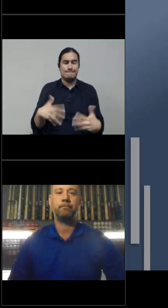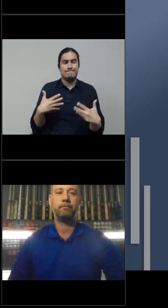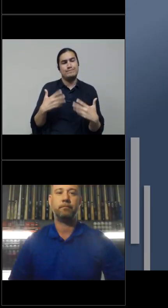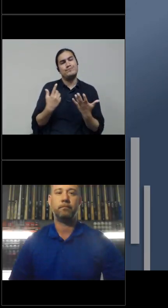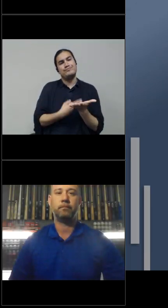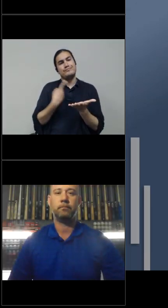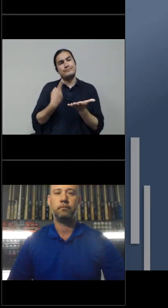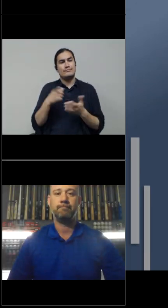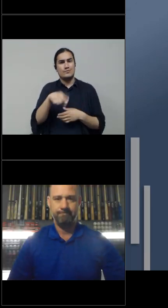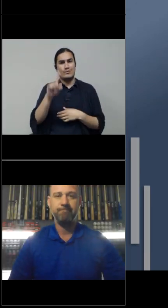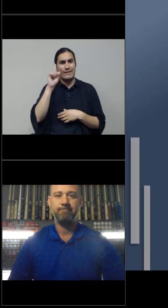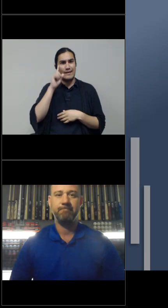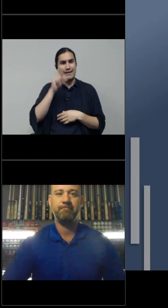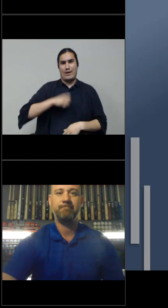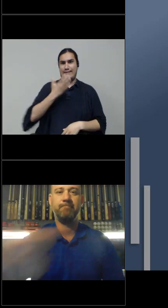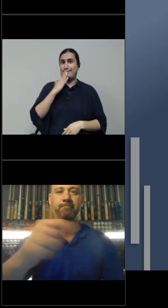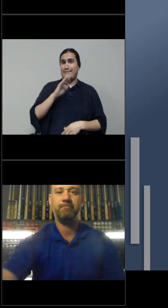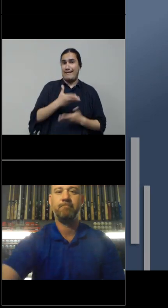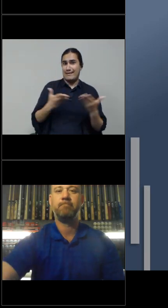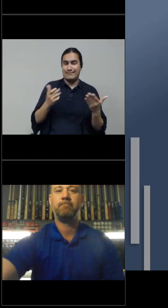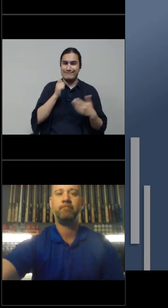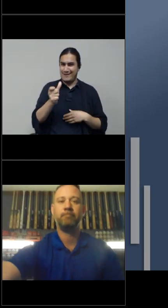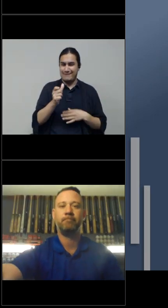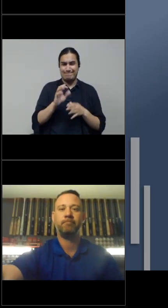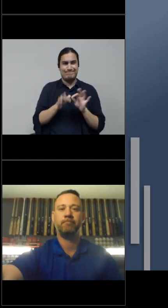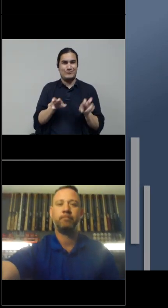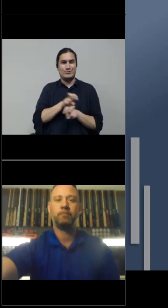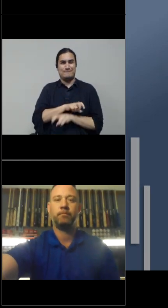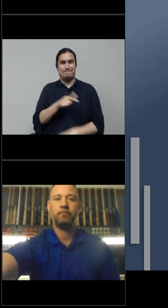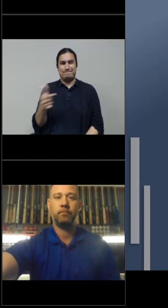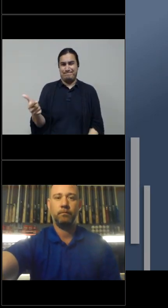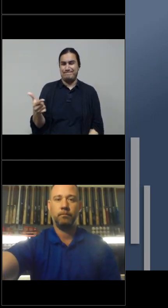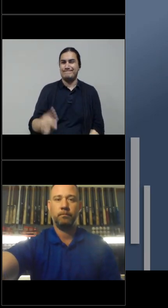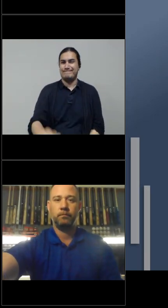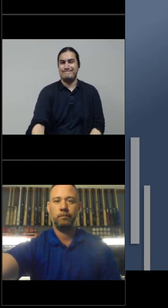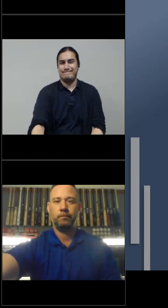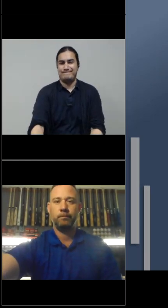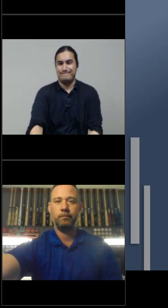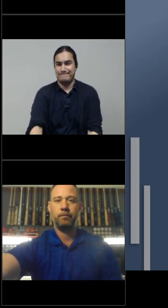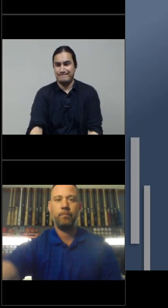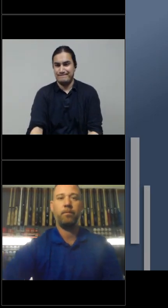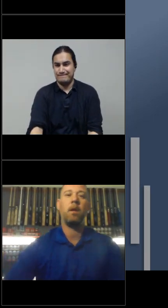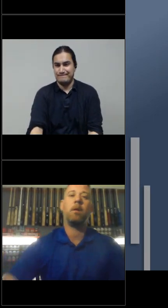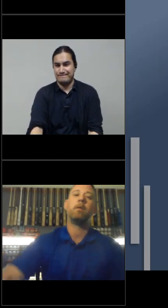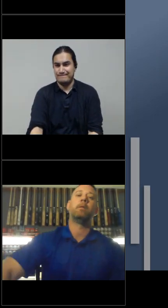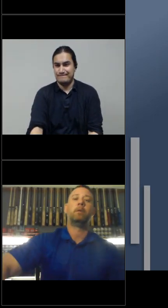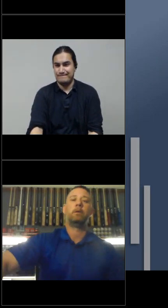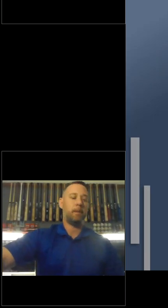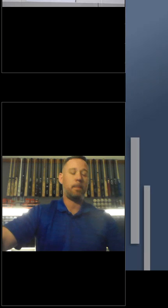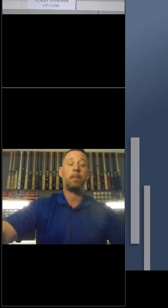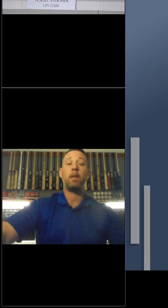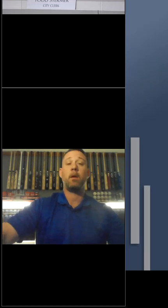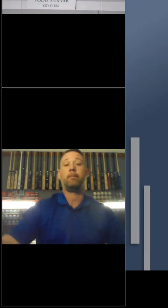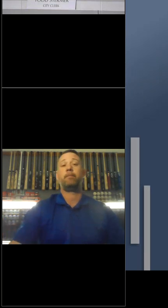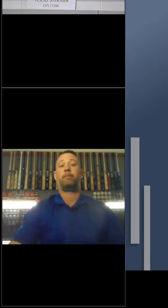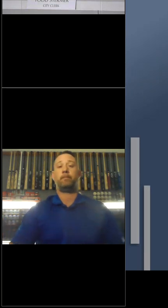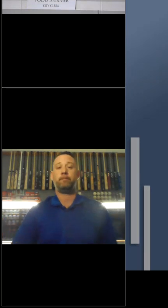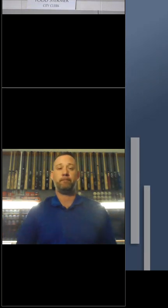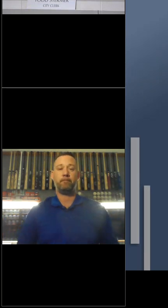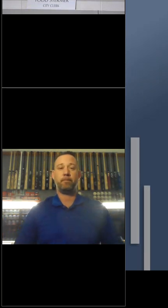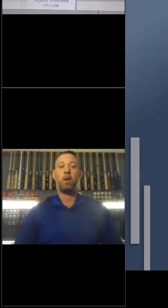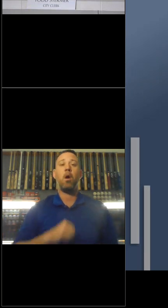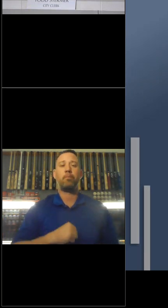sometimes you think pride is a bad thing, but it is not. Pridefulness certainly is, but we can be proud of the work that we do,